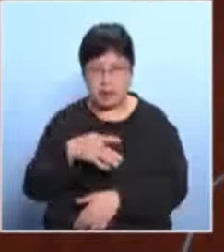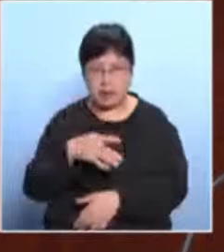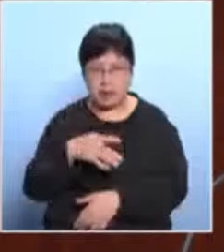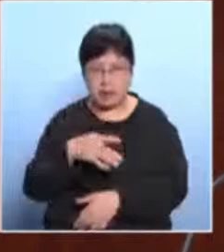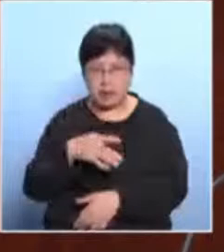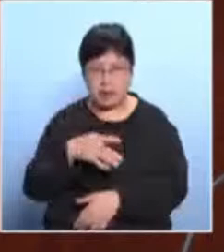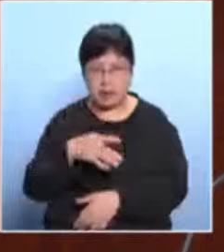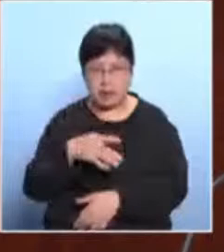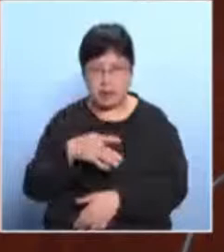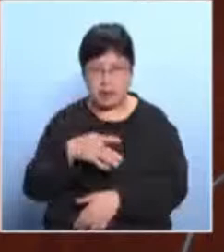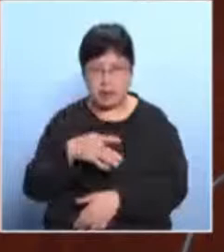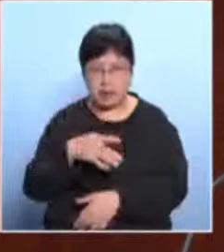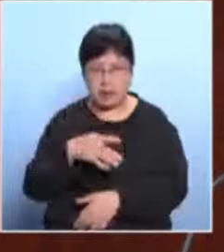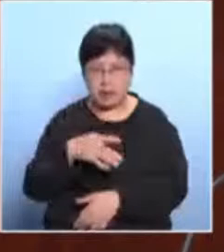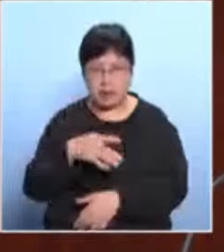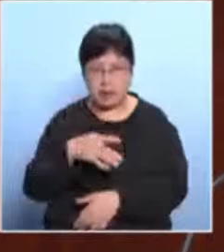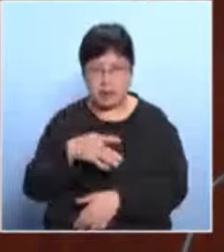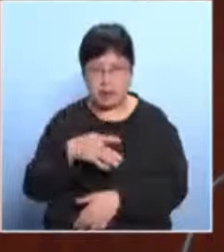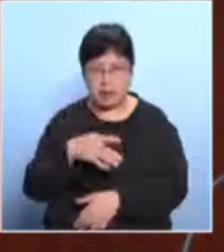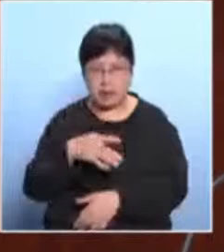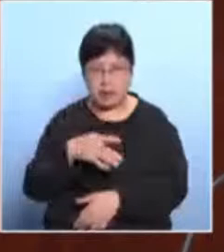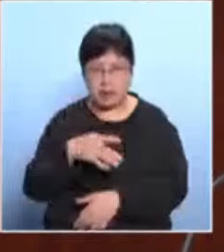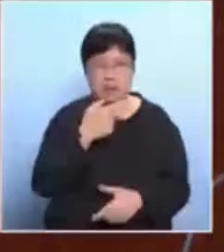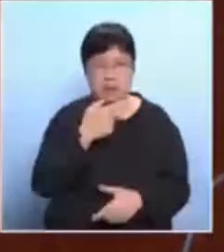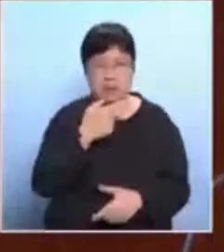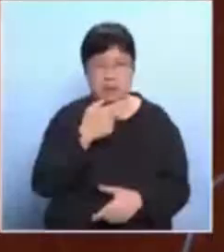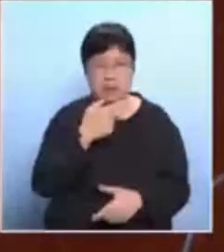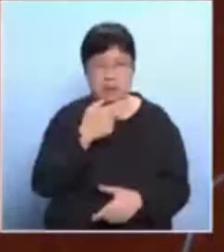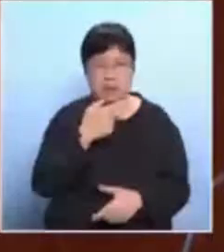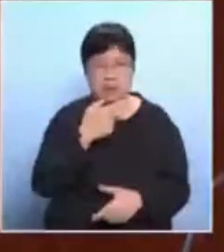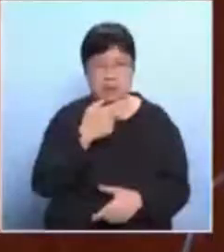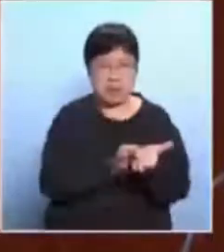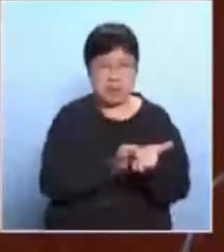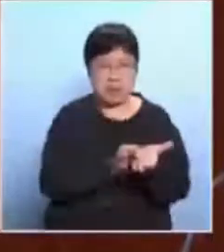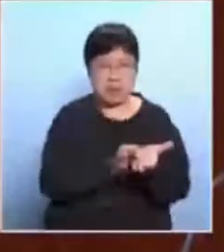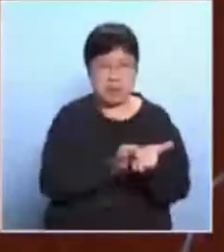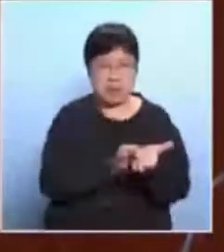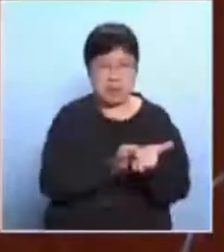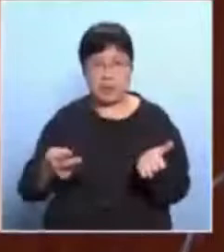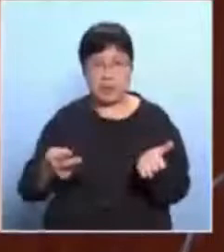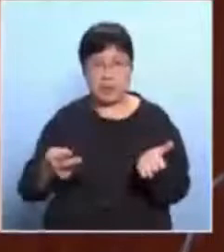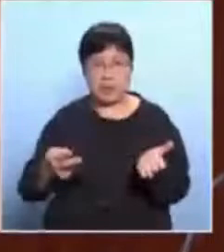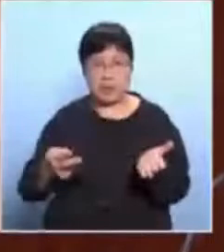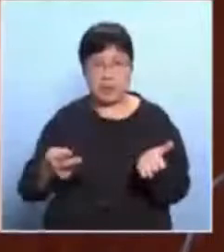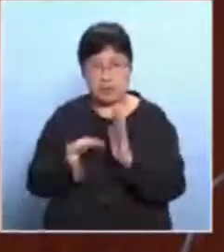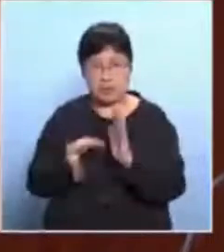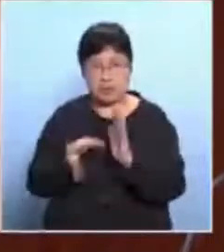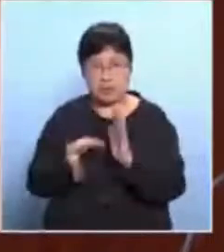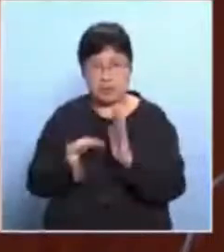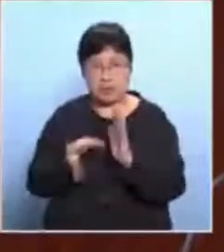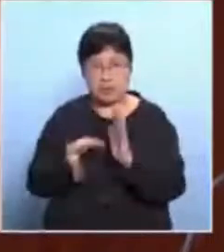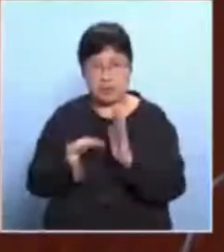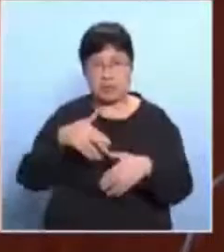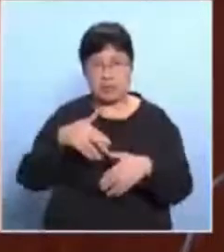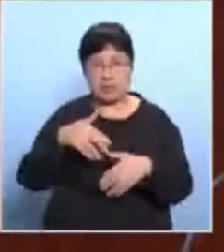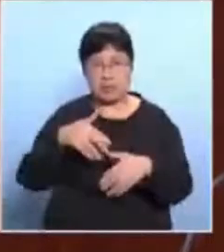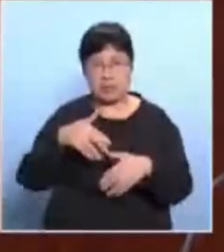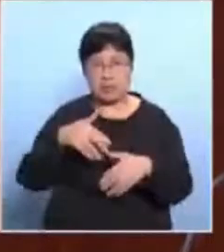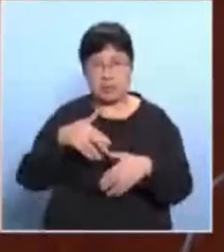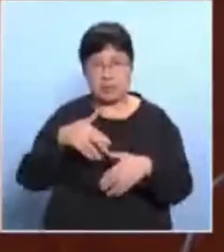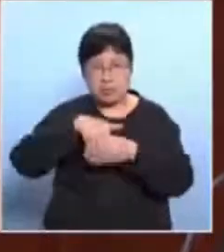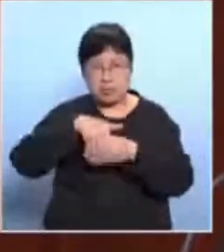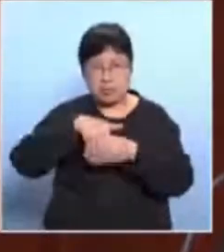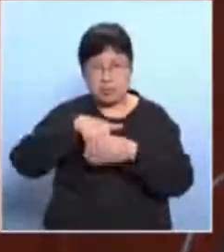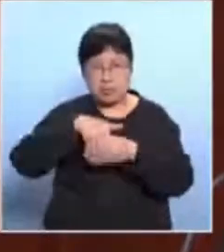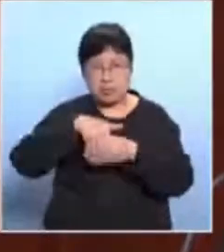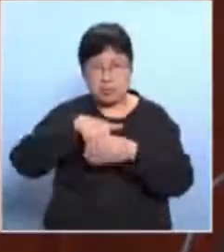this end, the government will invite tender in the first quarter of next year for the conversion of 2 vacant petrol filling station sites to charging